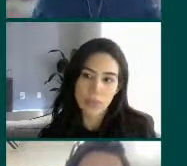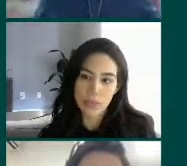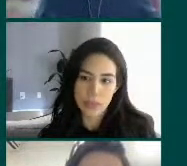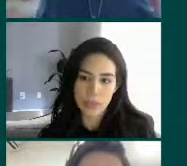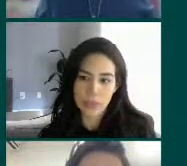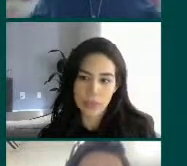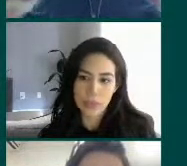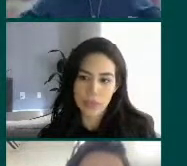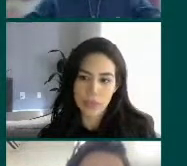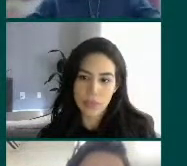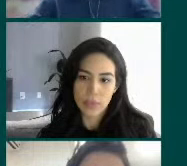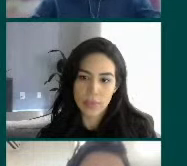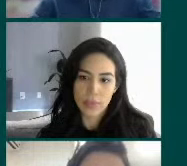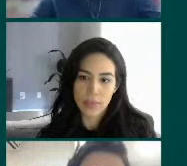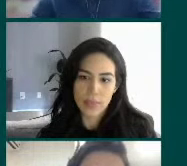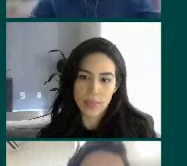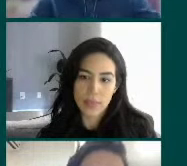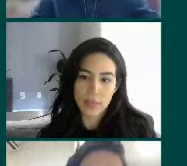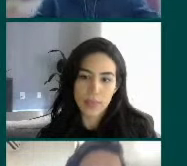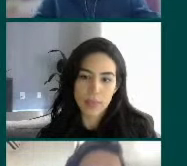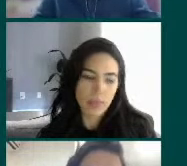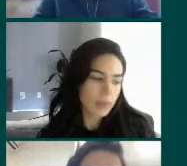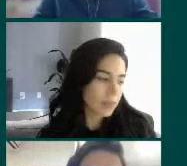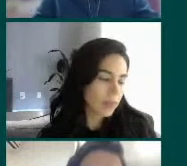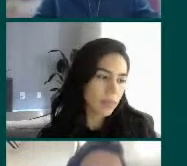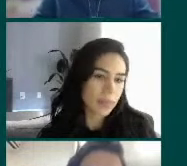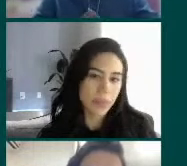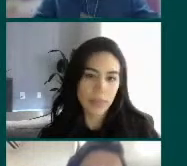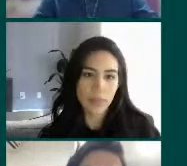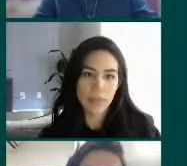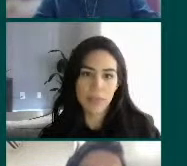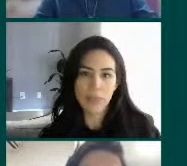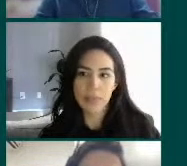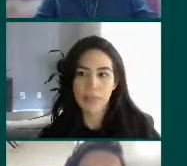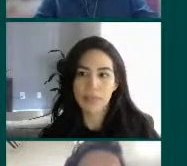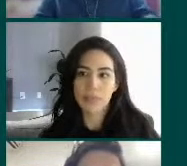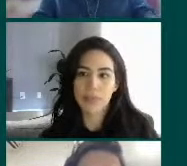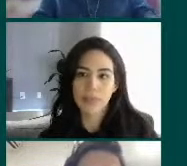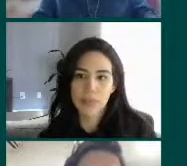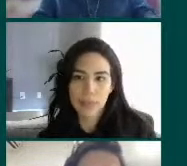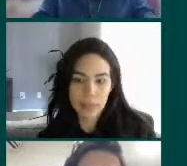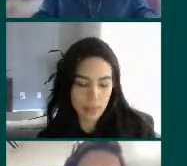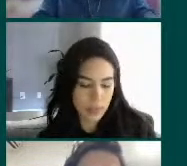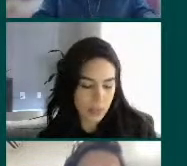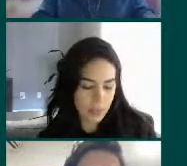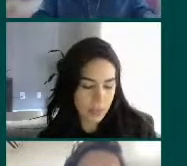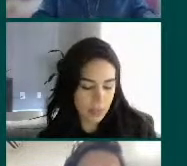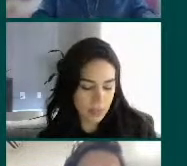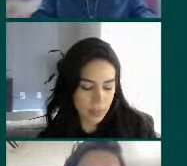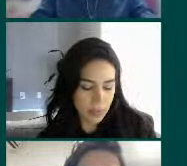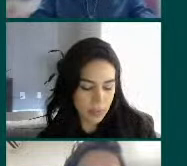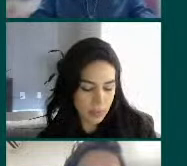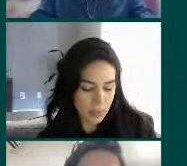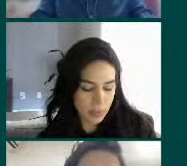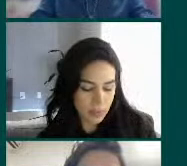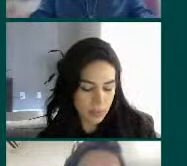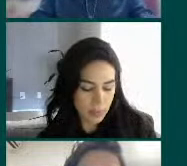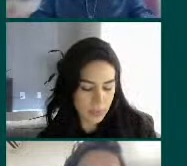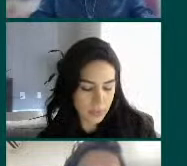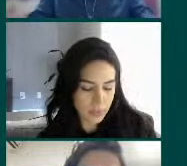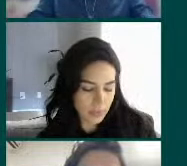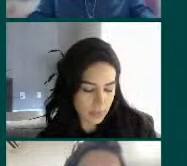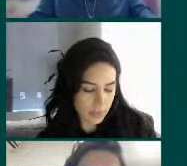prime material with the CO2 that